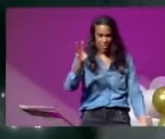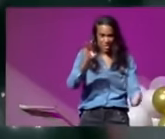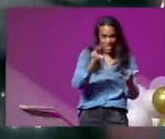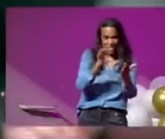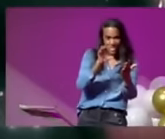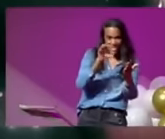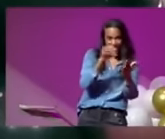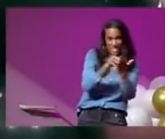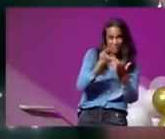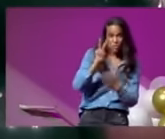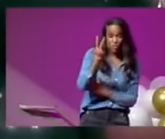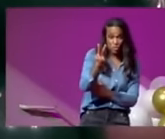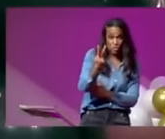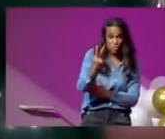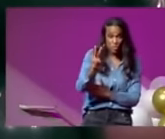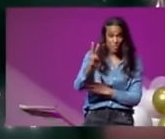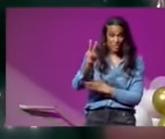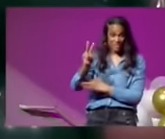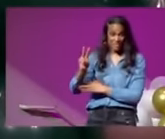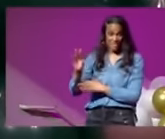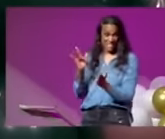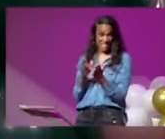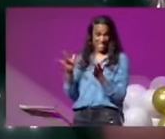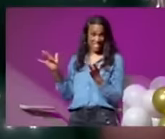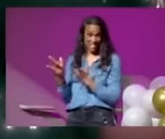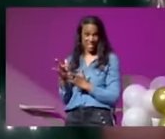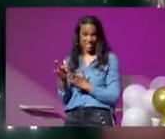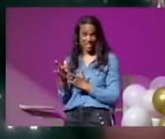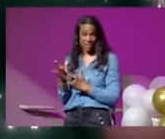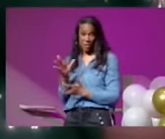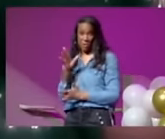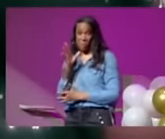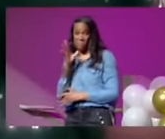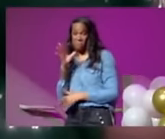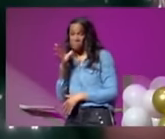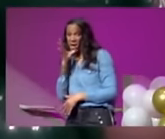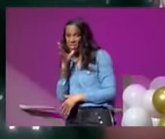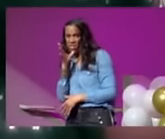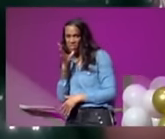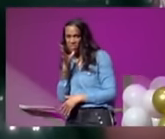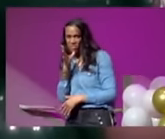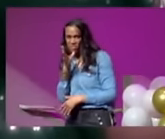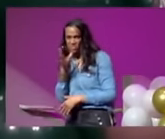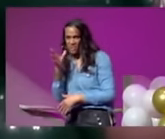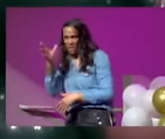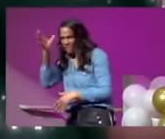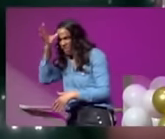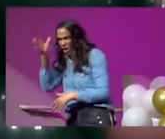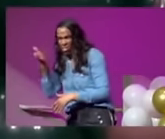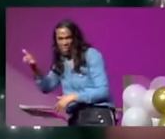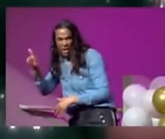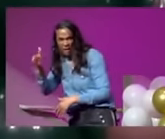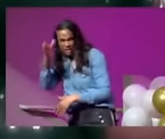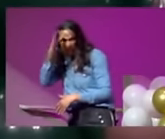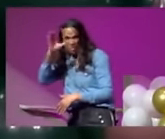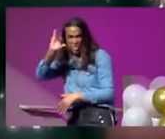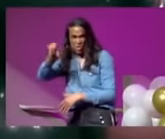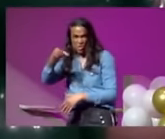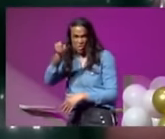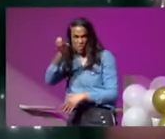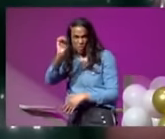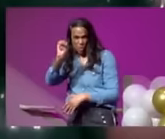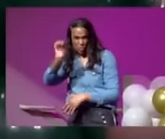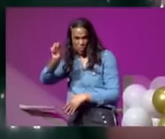Holy Family found themselves in a dark place. Watch what the text says. Joseph and Mary